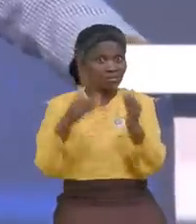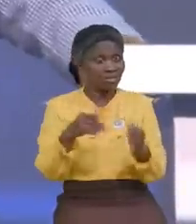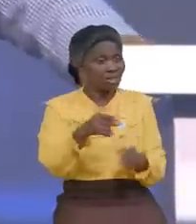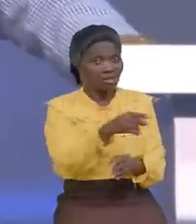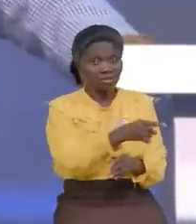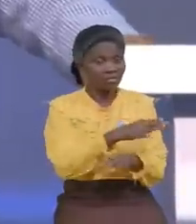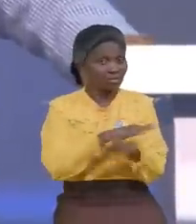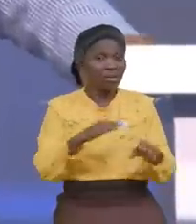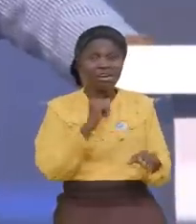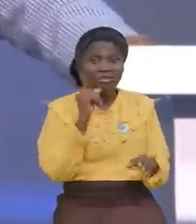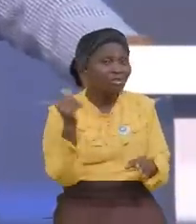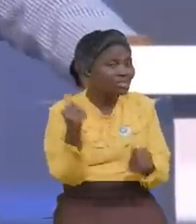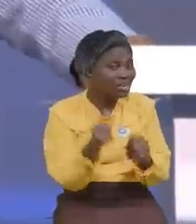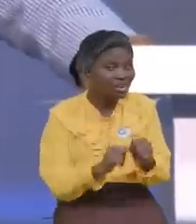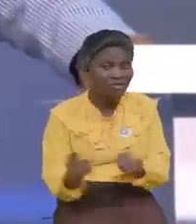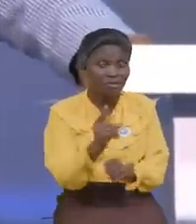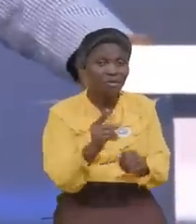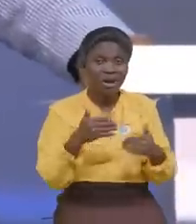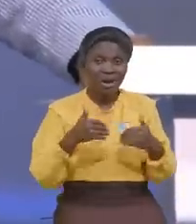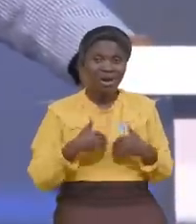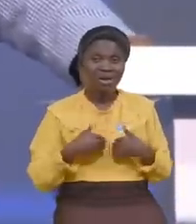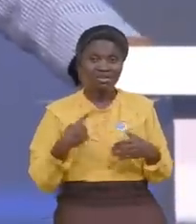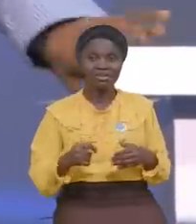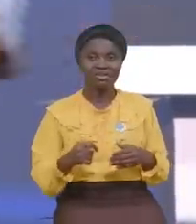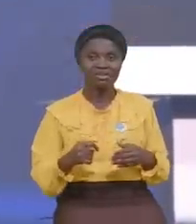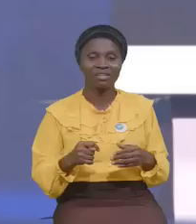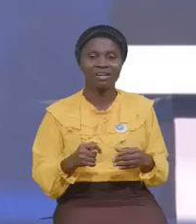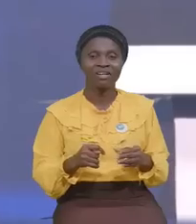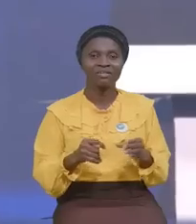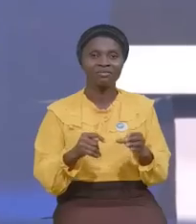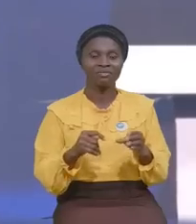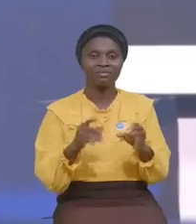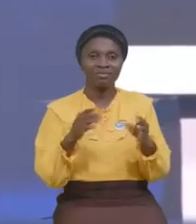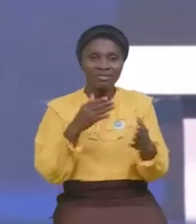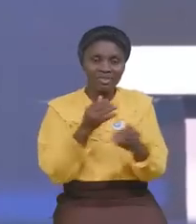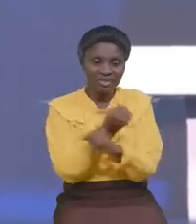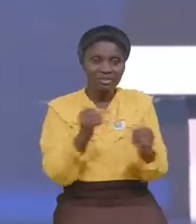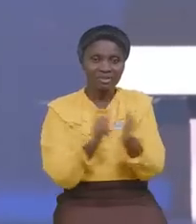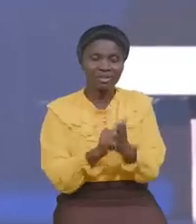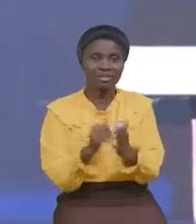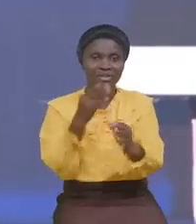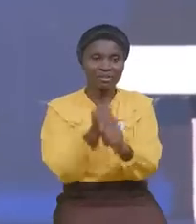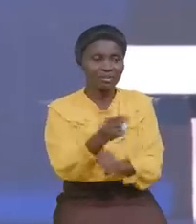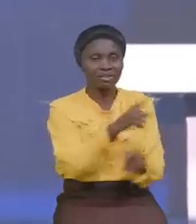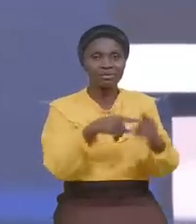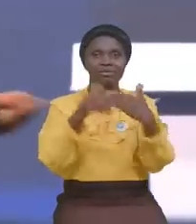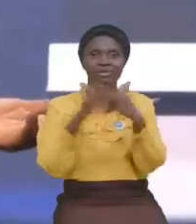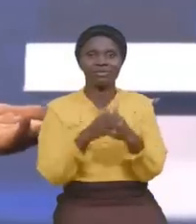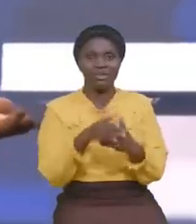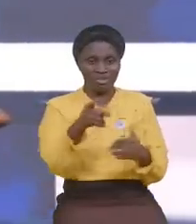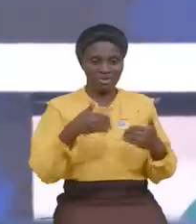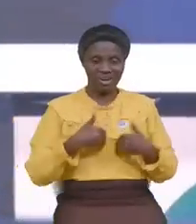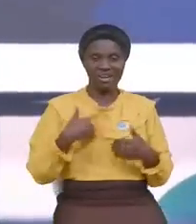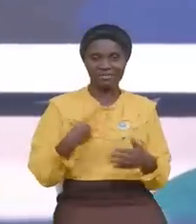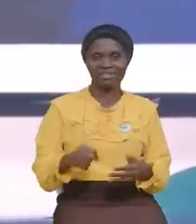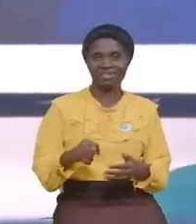everybody has the justification, the salvation that takes them to heaven. You're having a ticket and going to Jerusalem and spending a